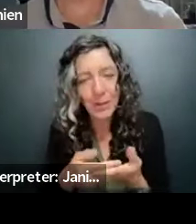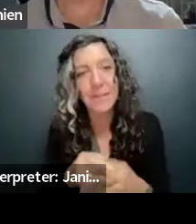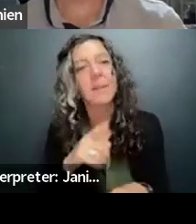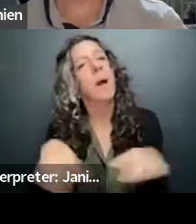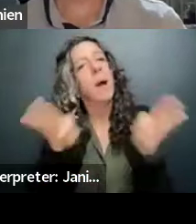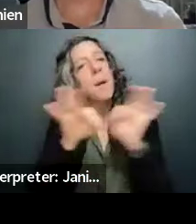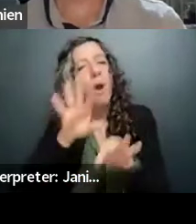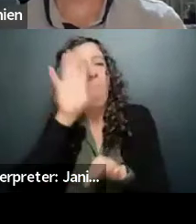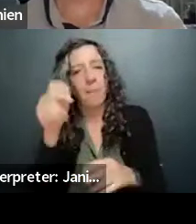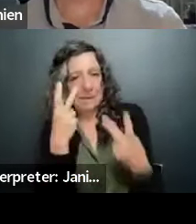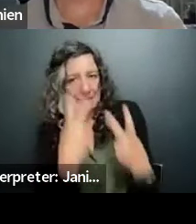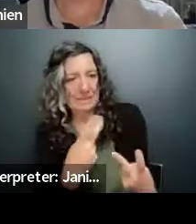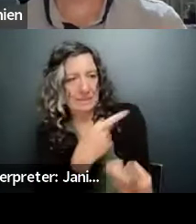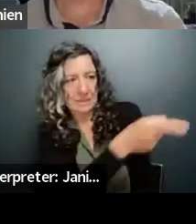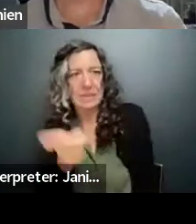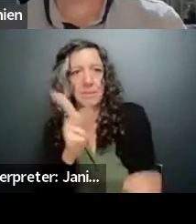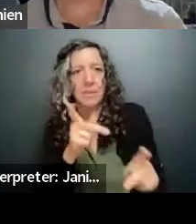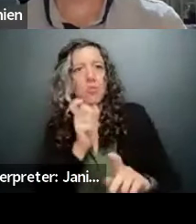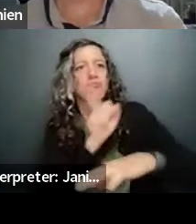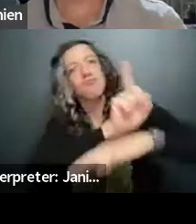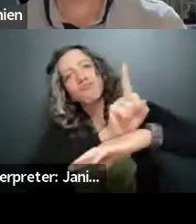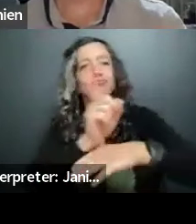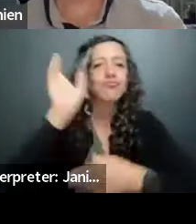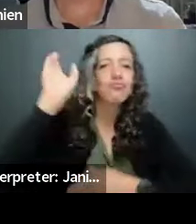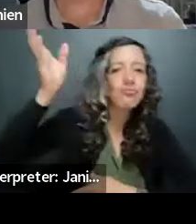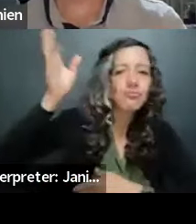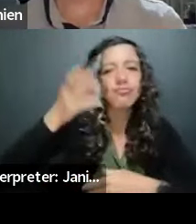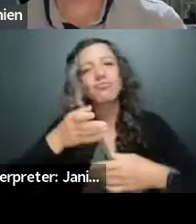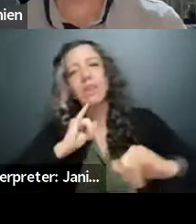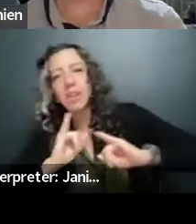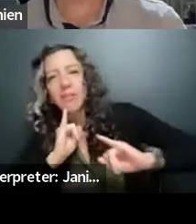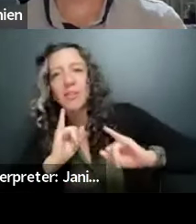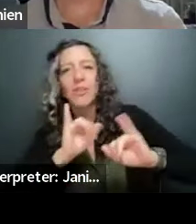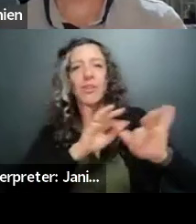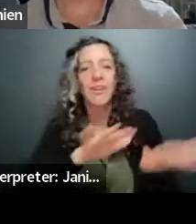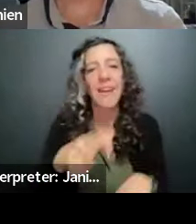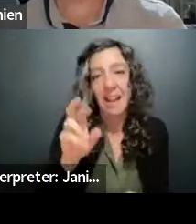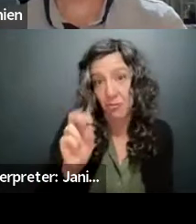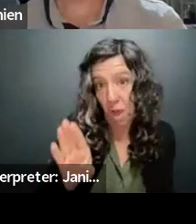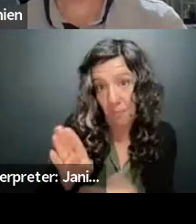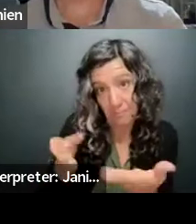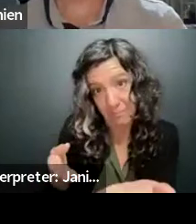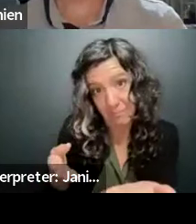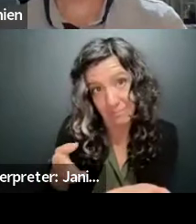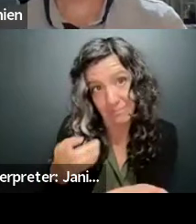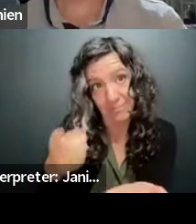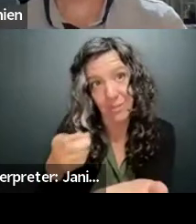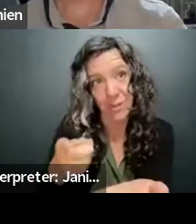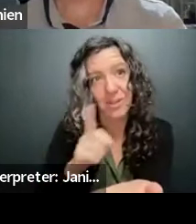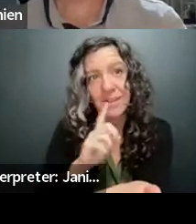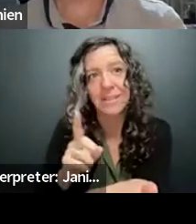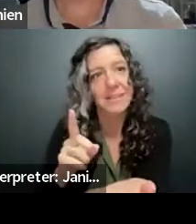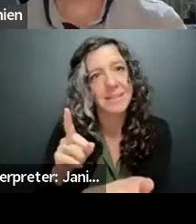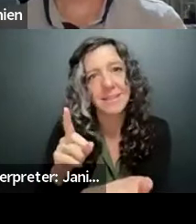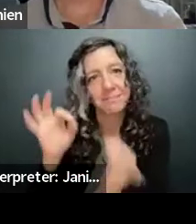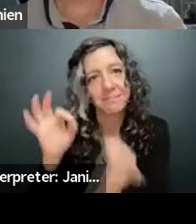right, for, especially for those who have already participated in interviews and speaking engagements. And I mean, Rob is a pro, so I'm sure they're very